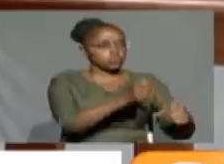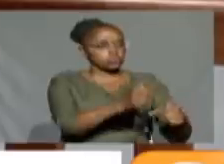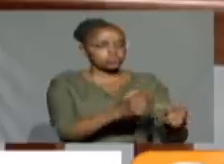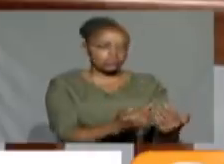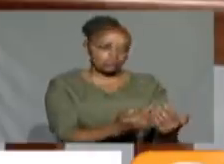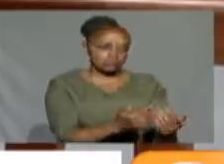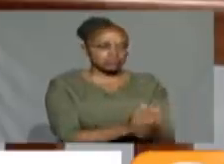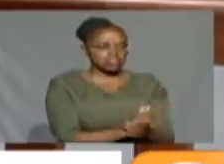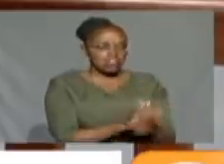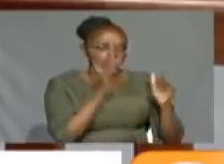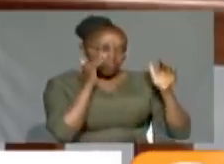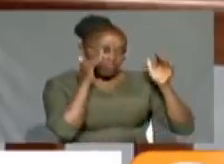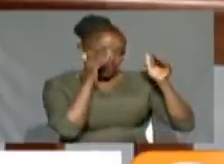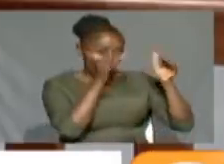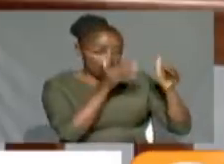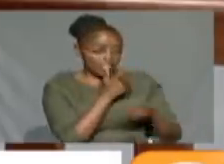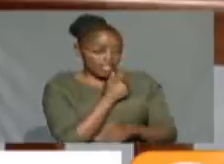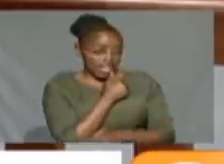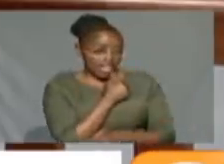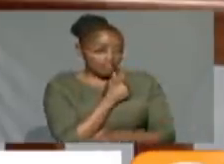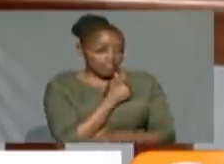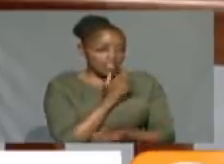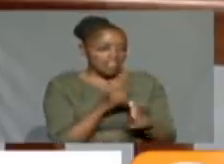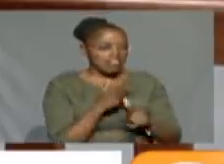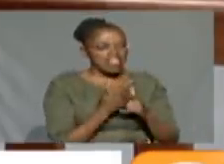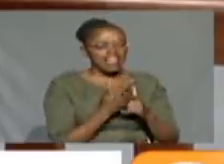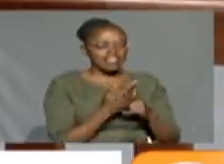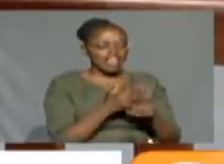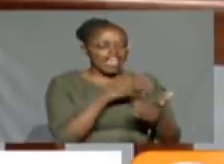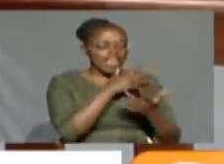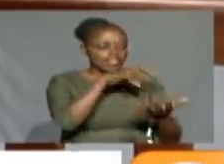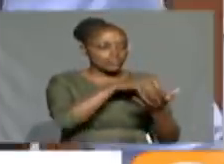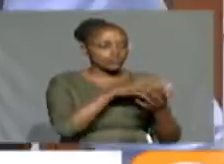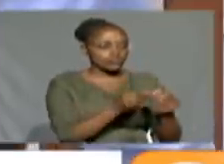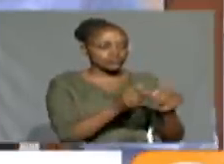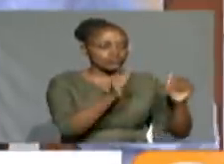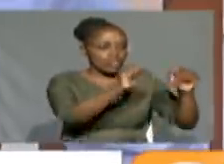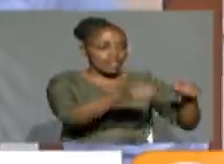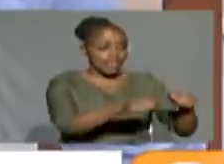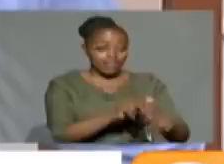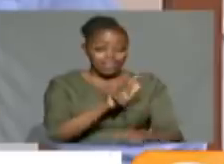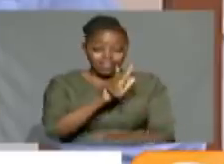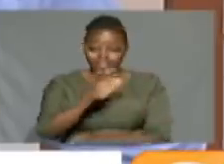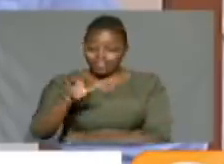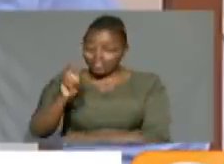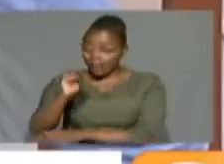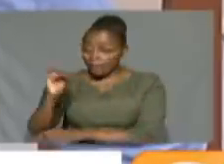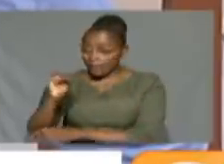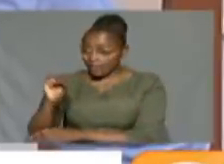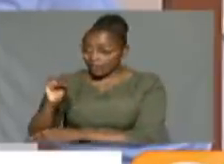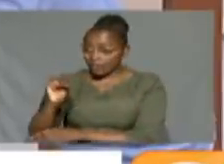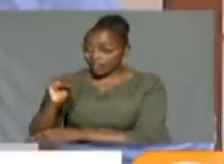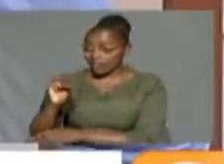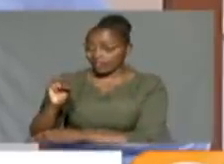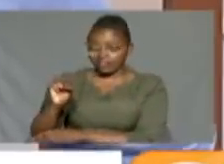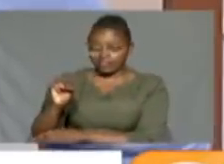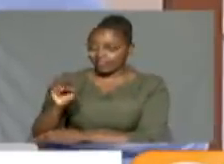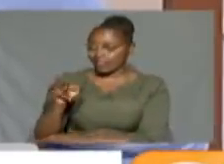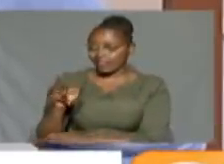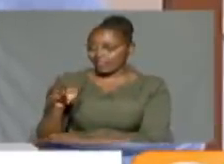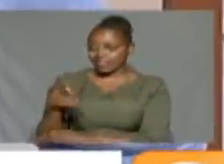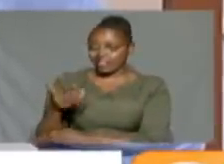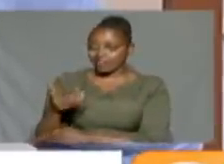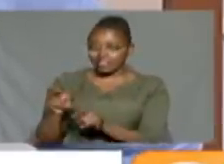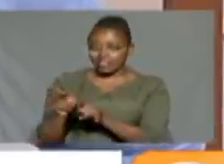laser focus, you can easily get out of any situation. But Daktari, 33 million in the red, that's enough